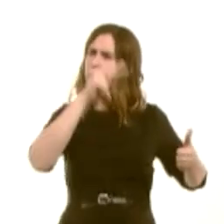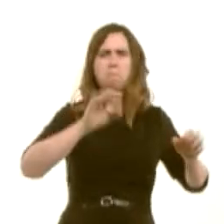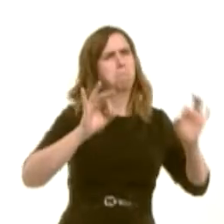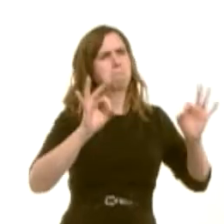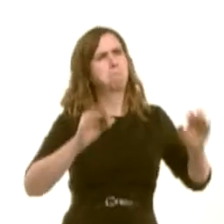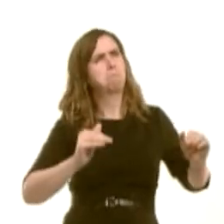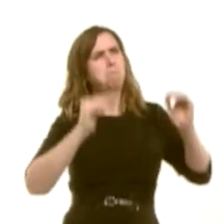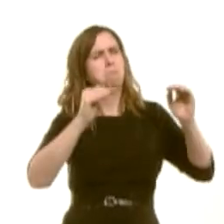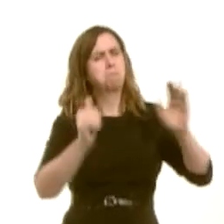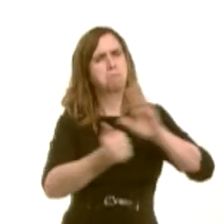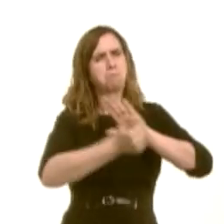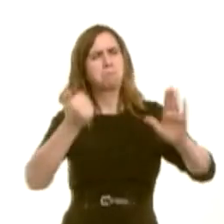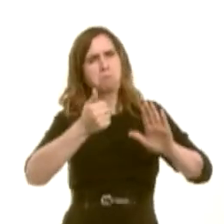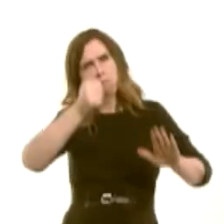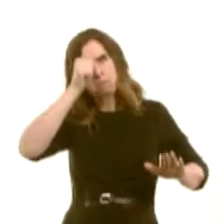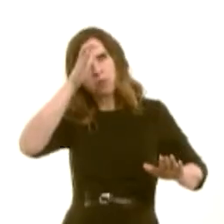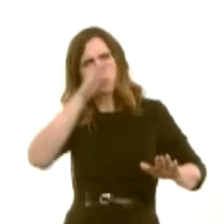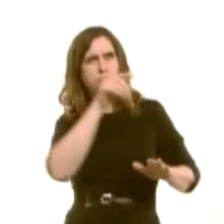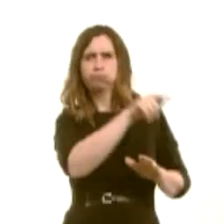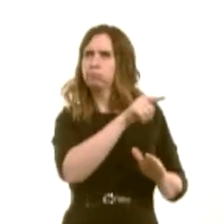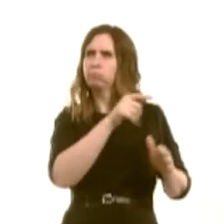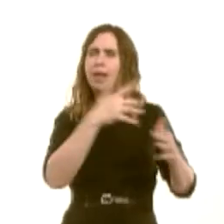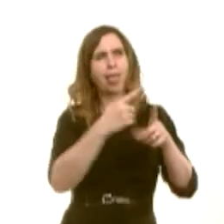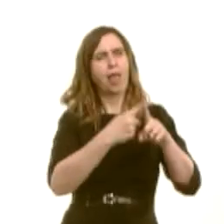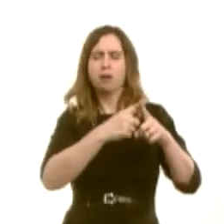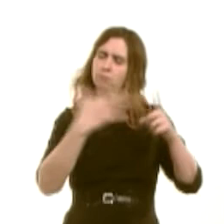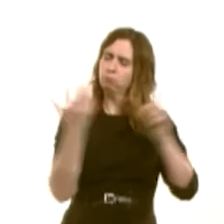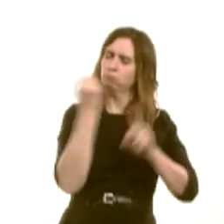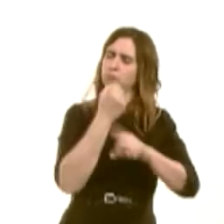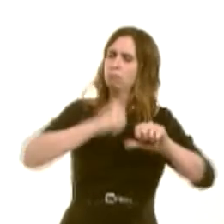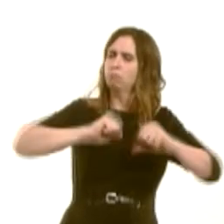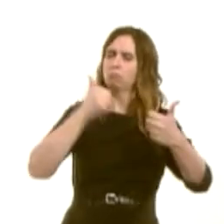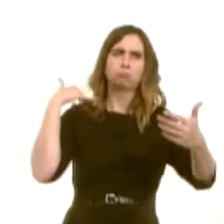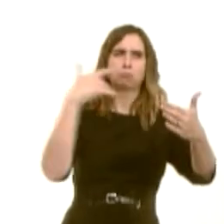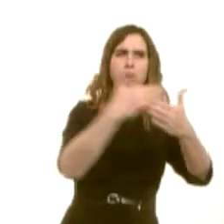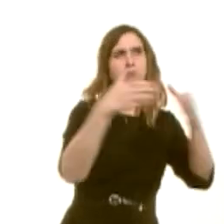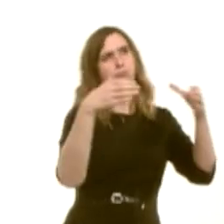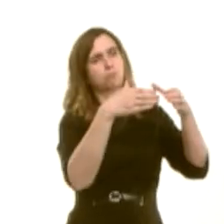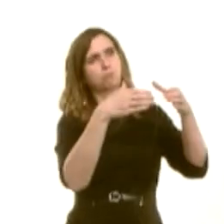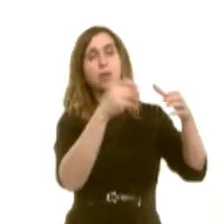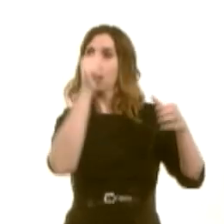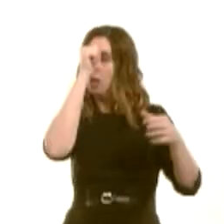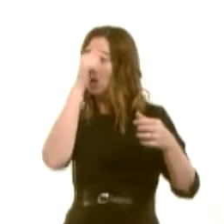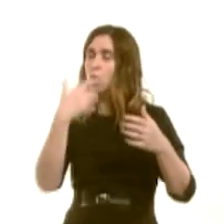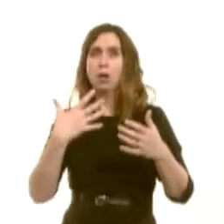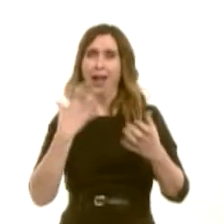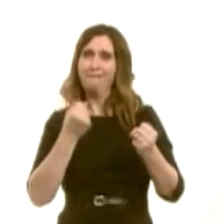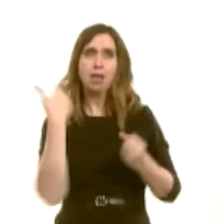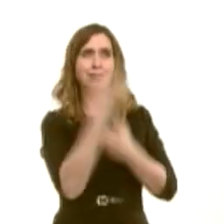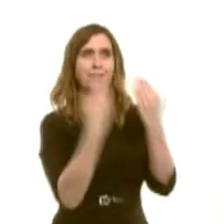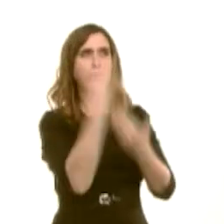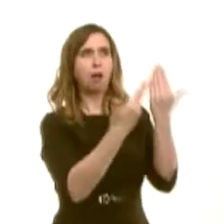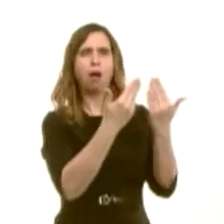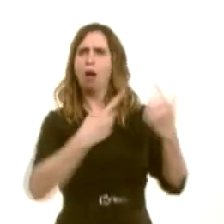with practical experience and a record of success, but it's an internal process, as I understand it, this tender process. It's hidden